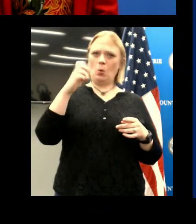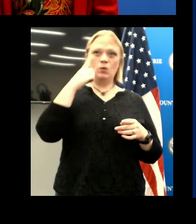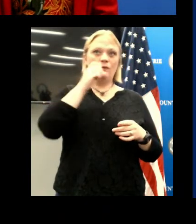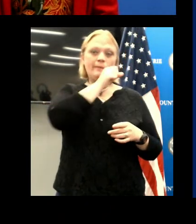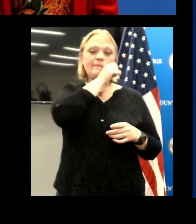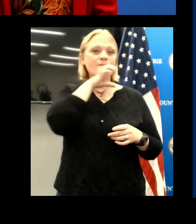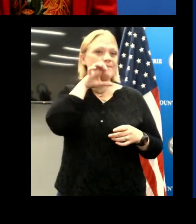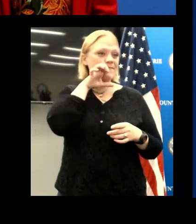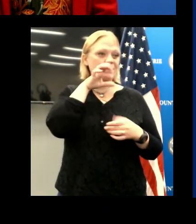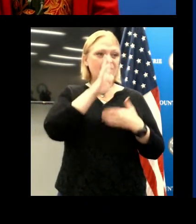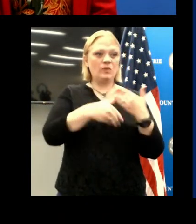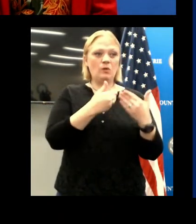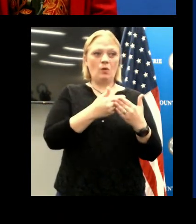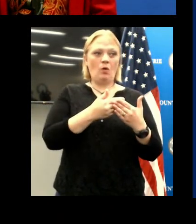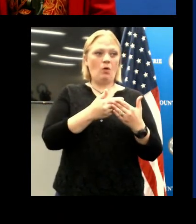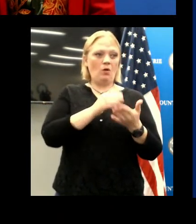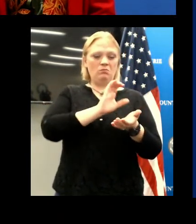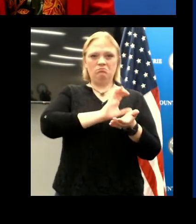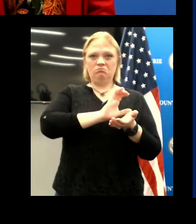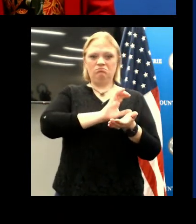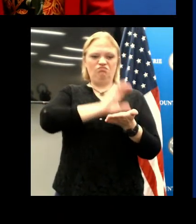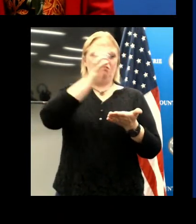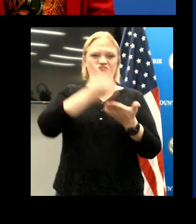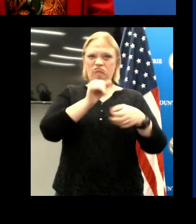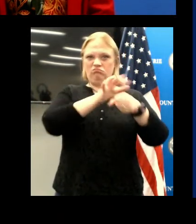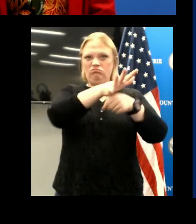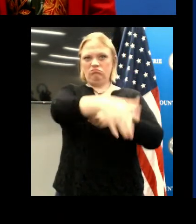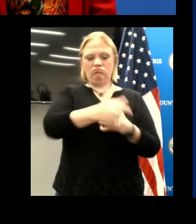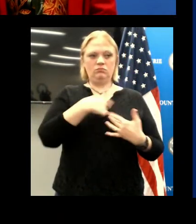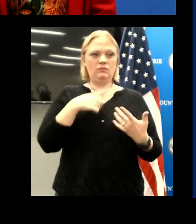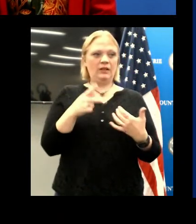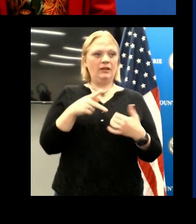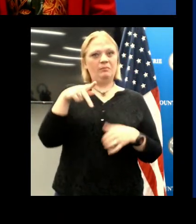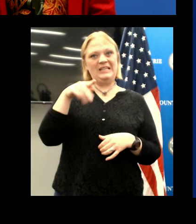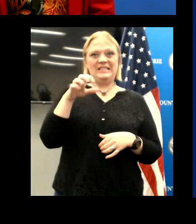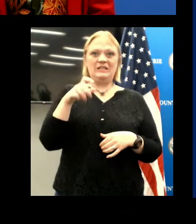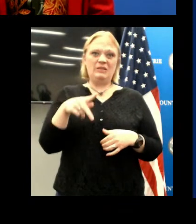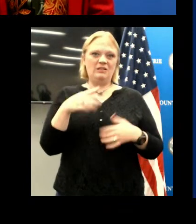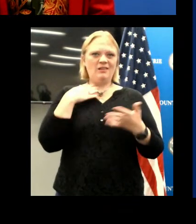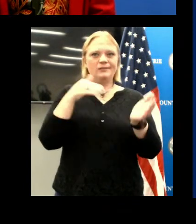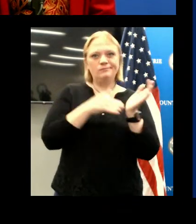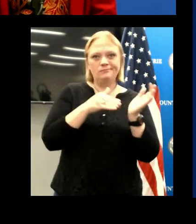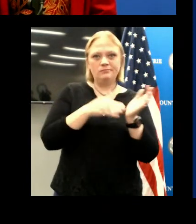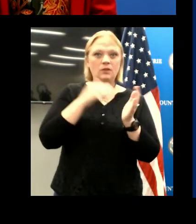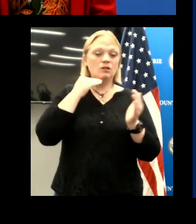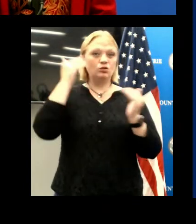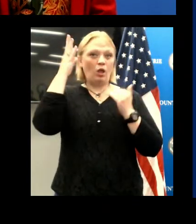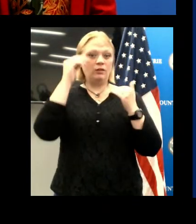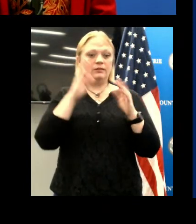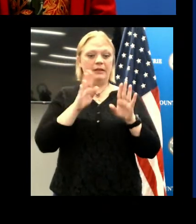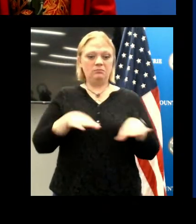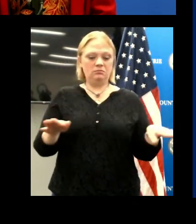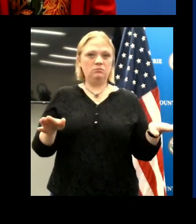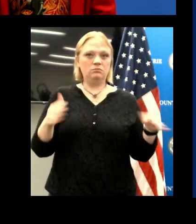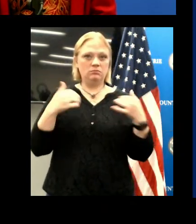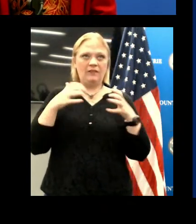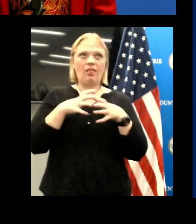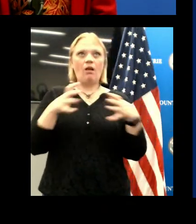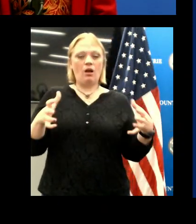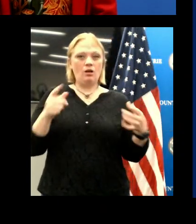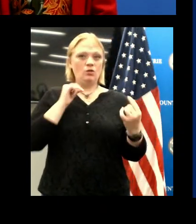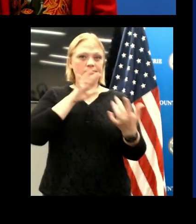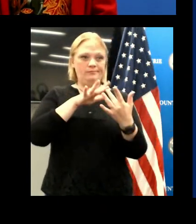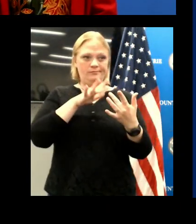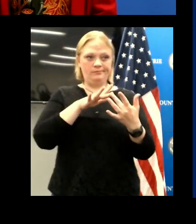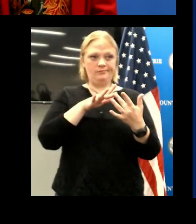seniors. Those are all in good supplies. We know the primary care offices, both adult and pediatric, have great supplies, so you can contact